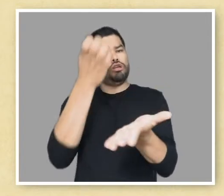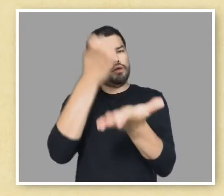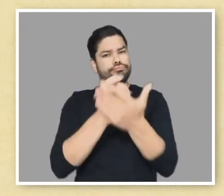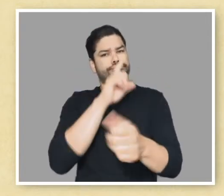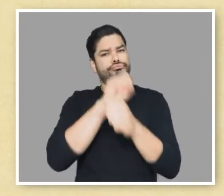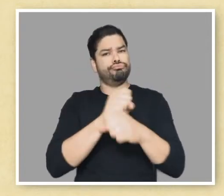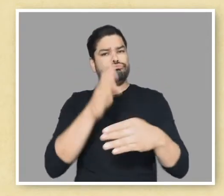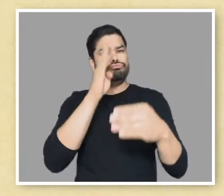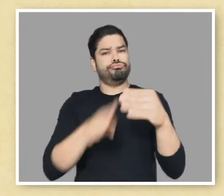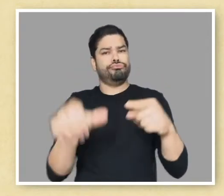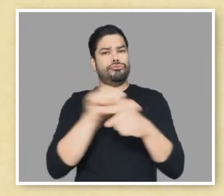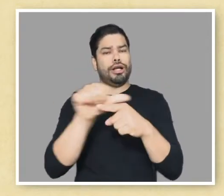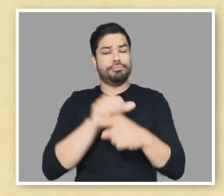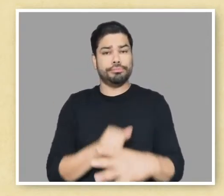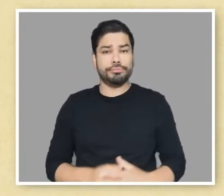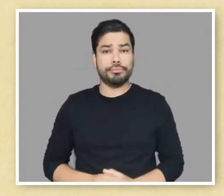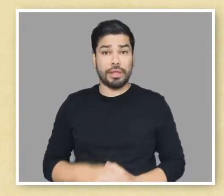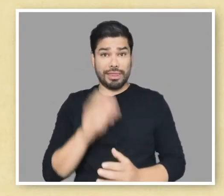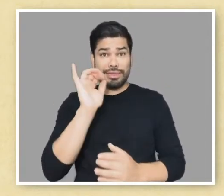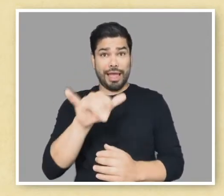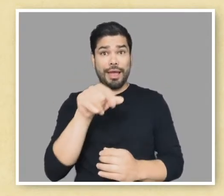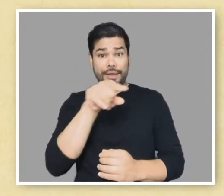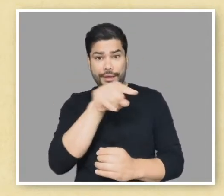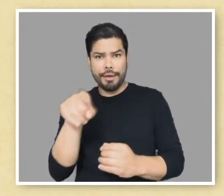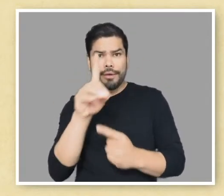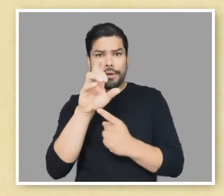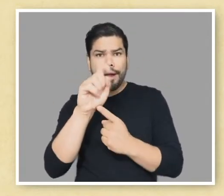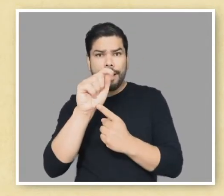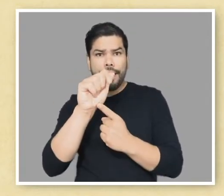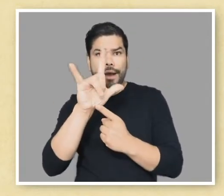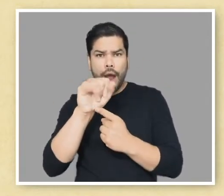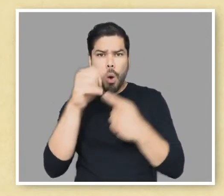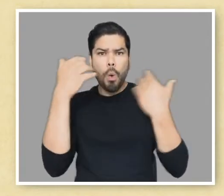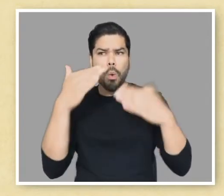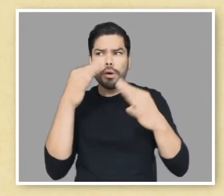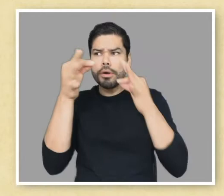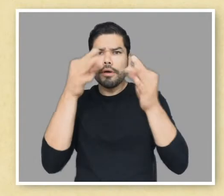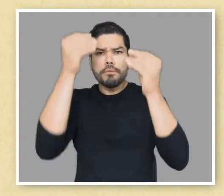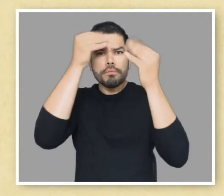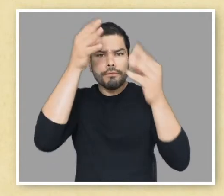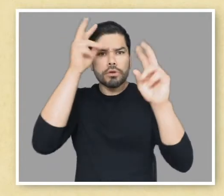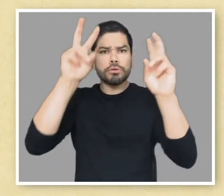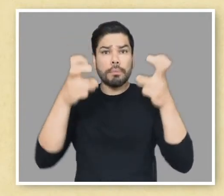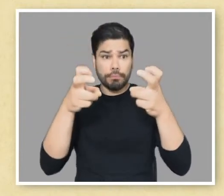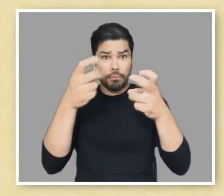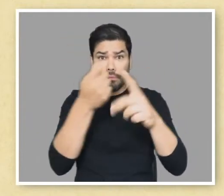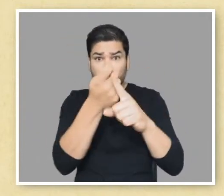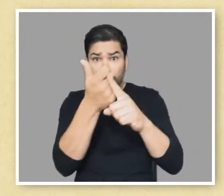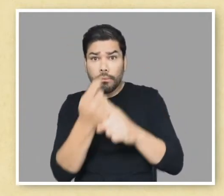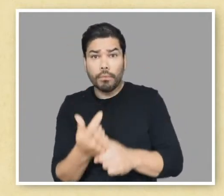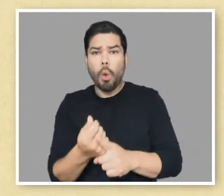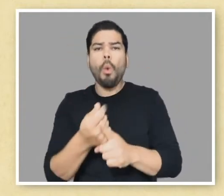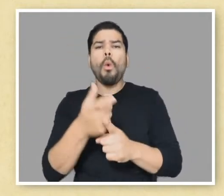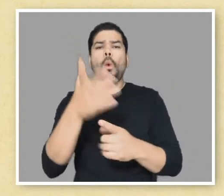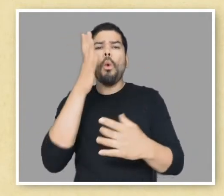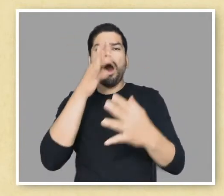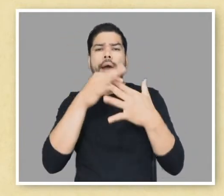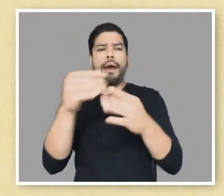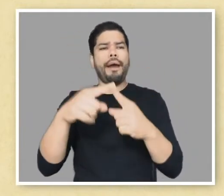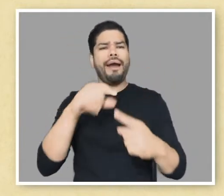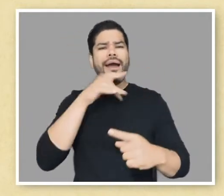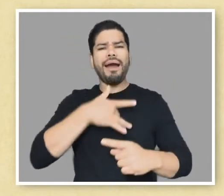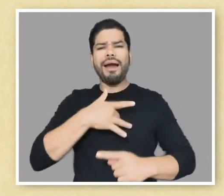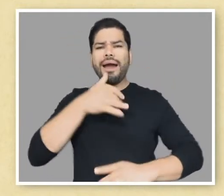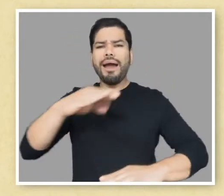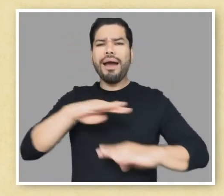that the training has been completed, and what topics and information will be taught during the training. Leaving out important details may leave